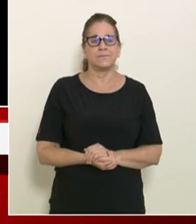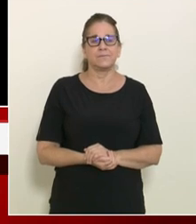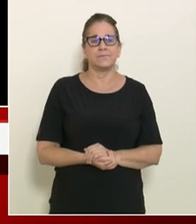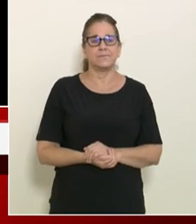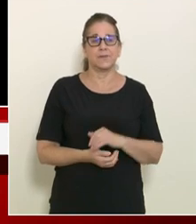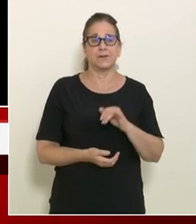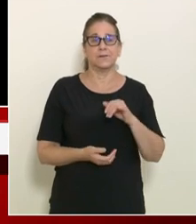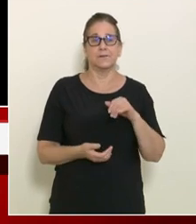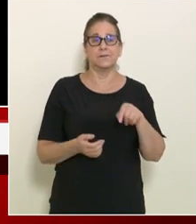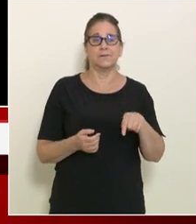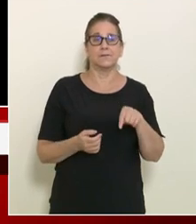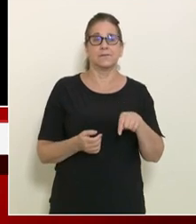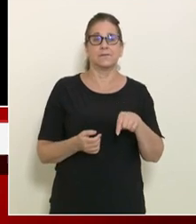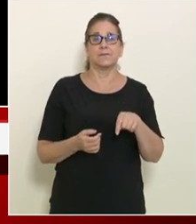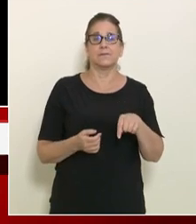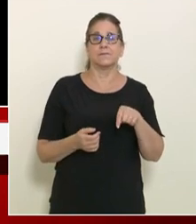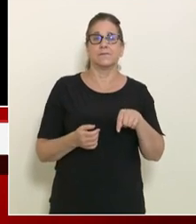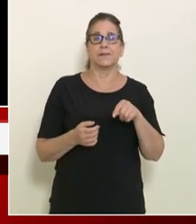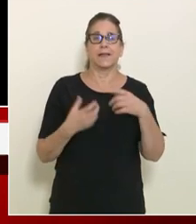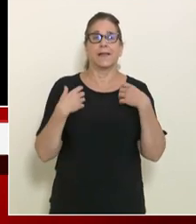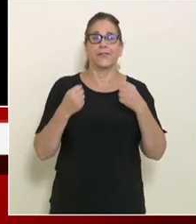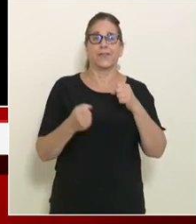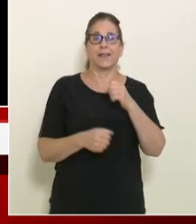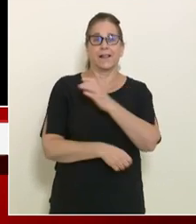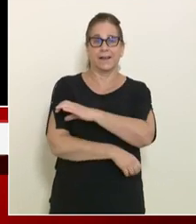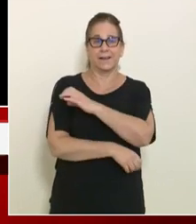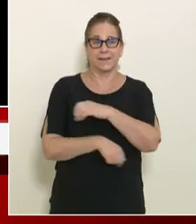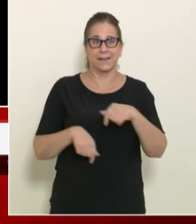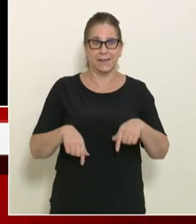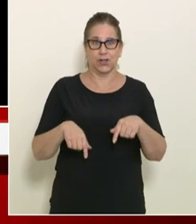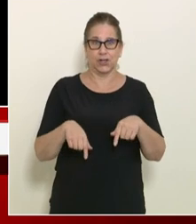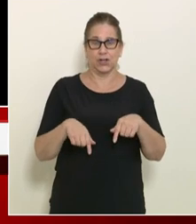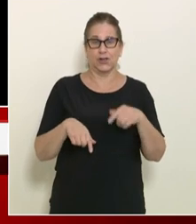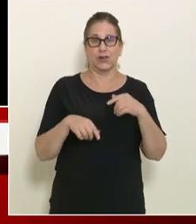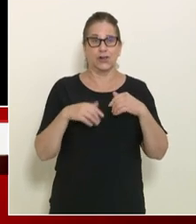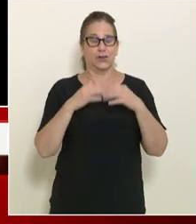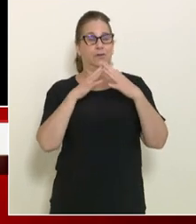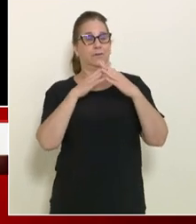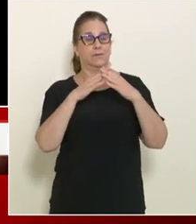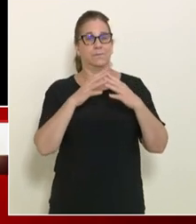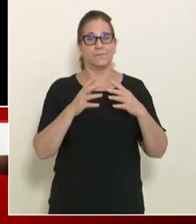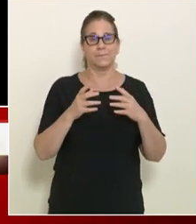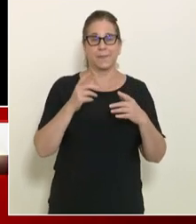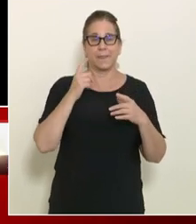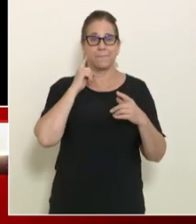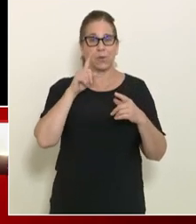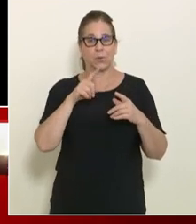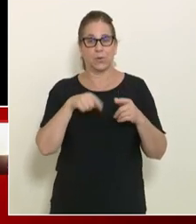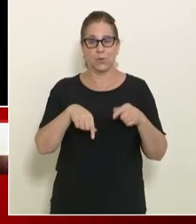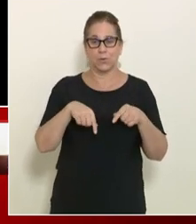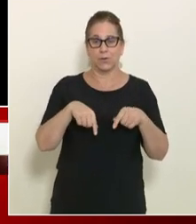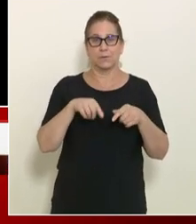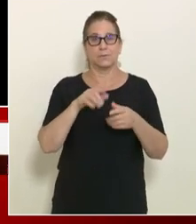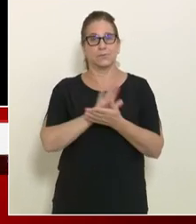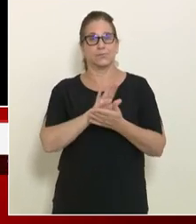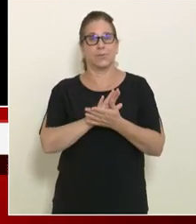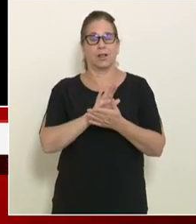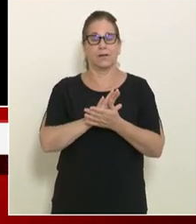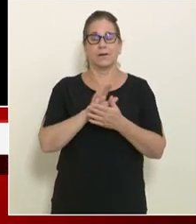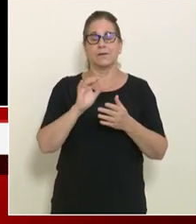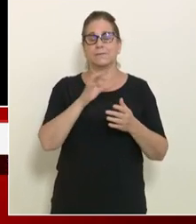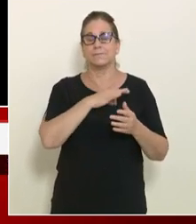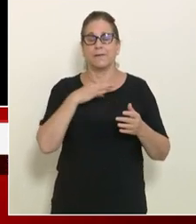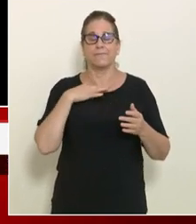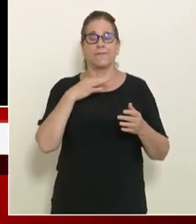are listed here. I do want to not miss the opportunity to also encourage people as flu season will